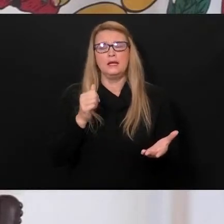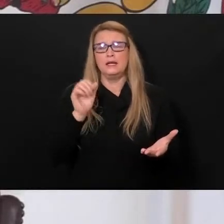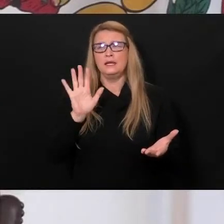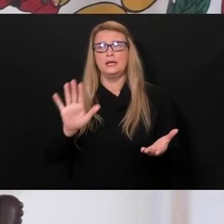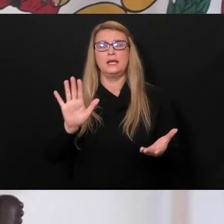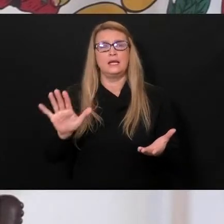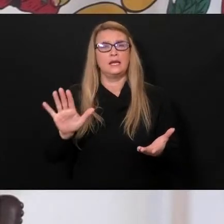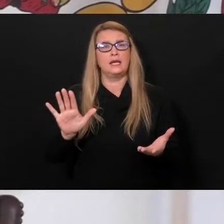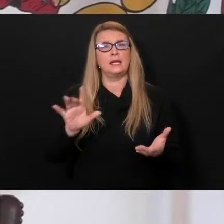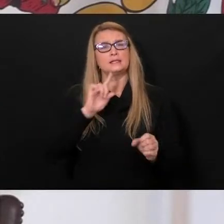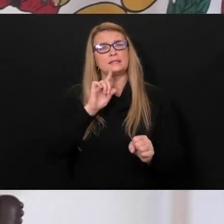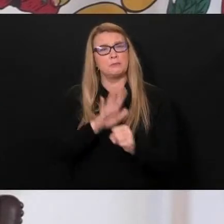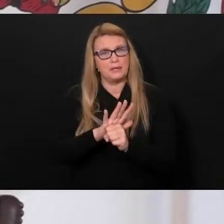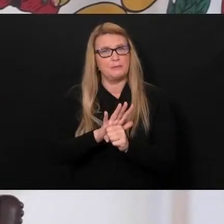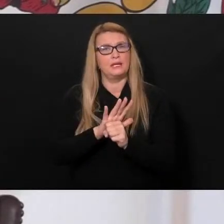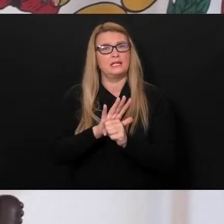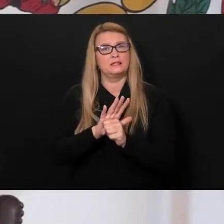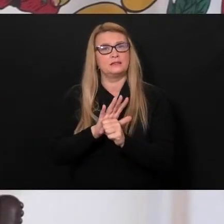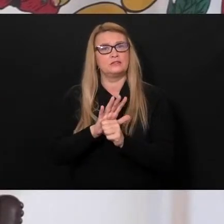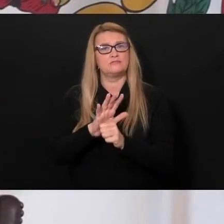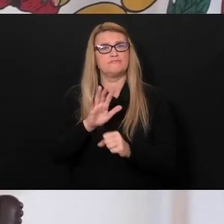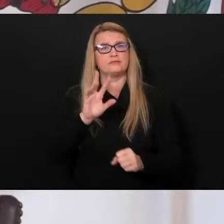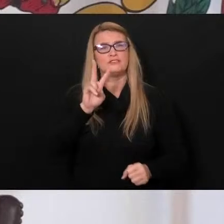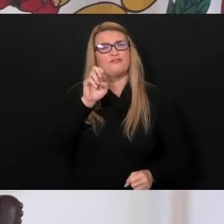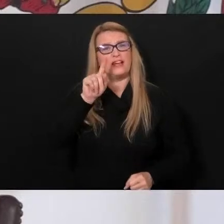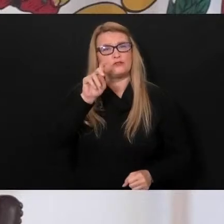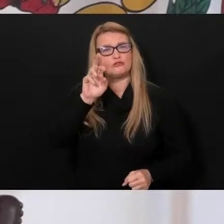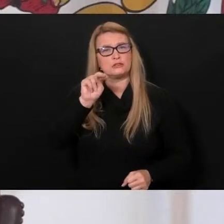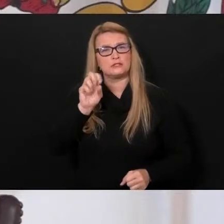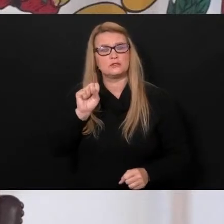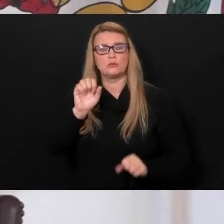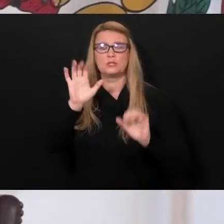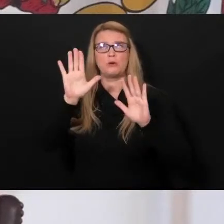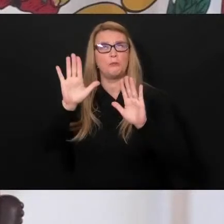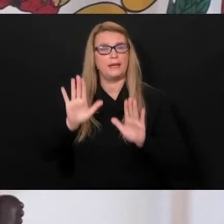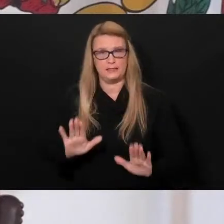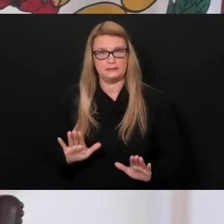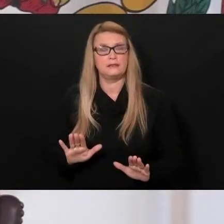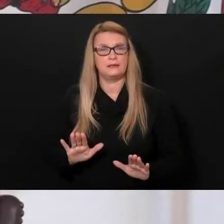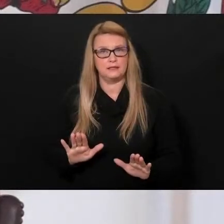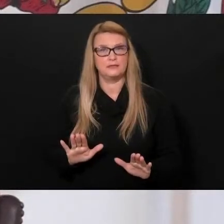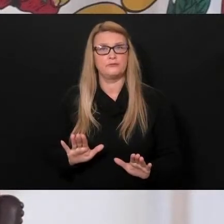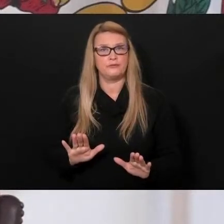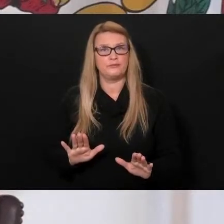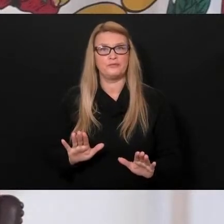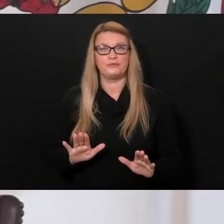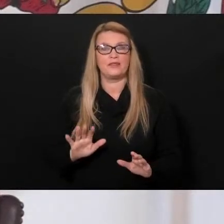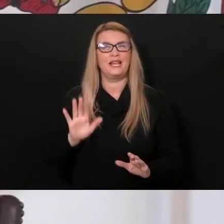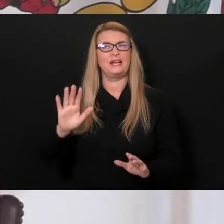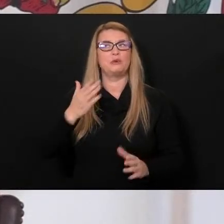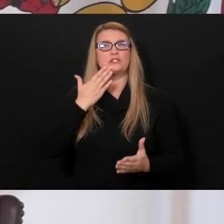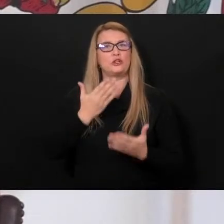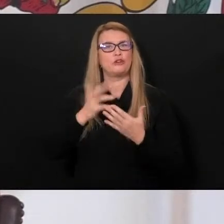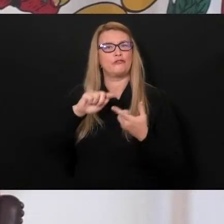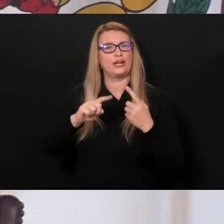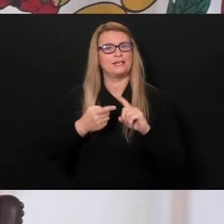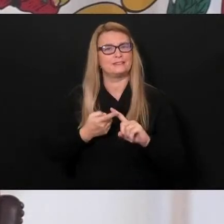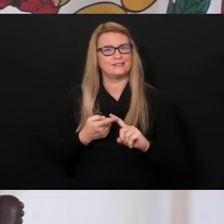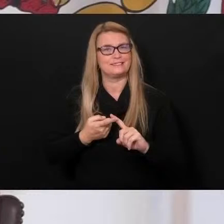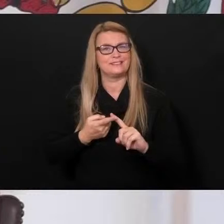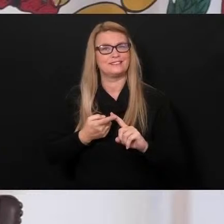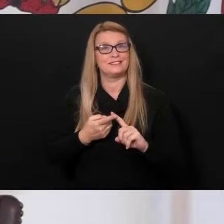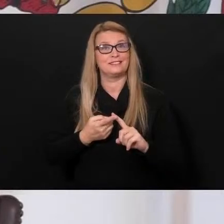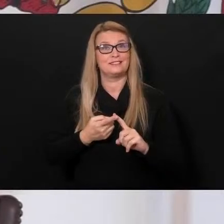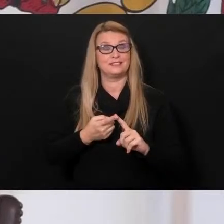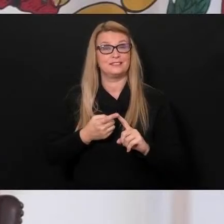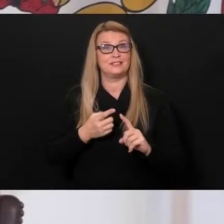amazing what his commitment was to our vets, and what a great job that he did. And boy, what a wonderful friend. I can tell you